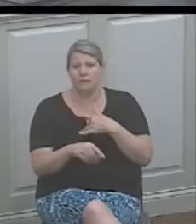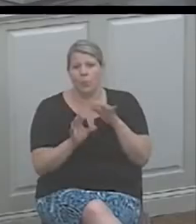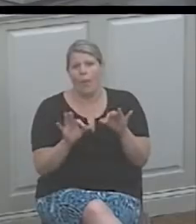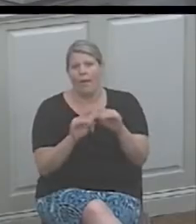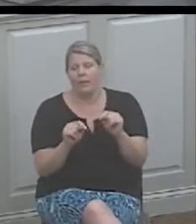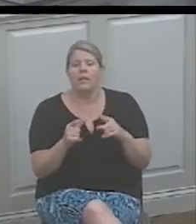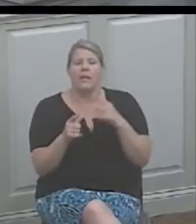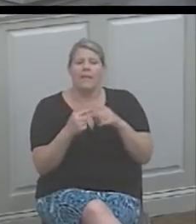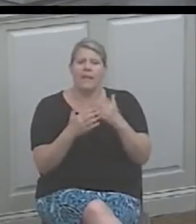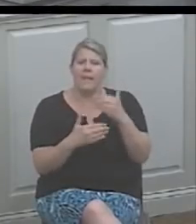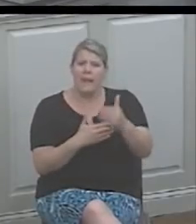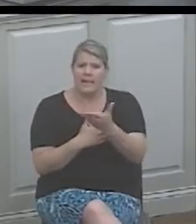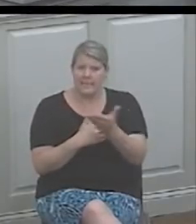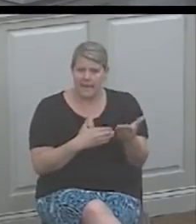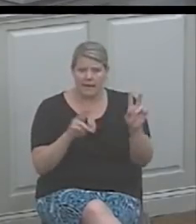The next is the